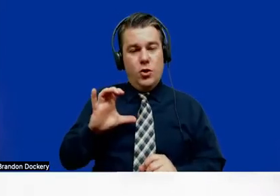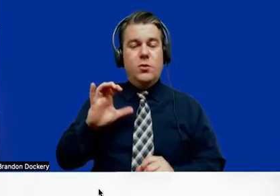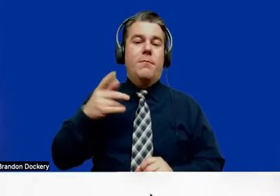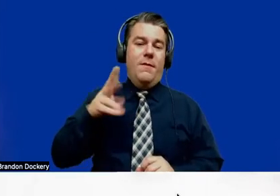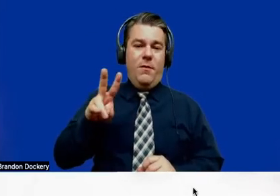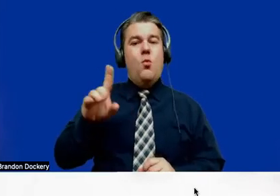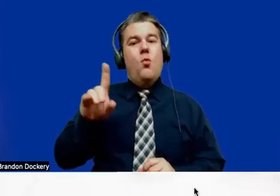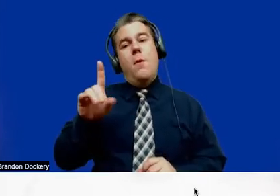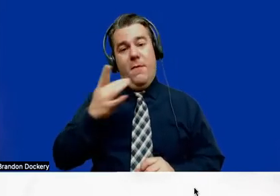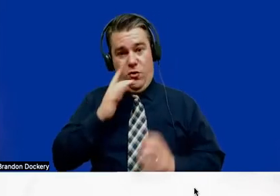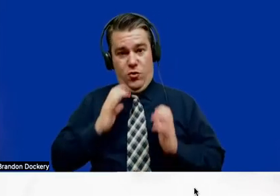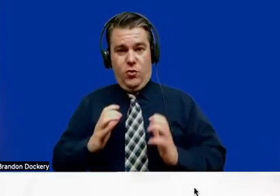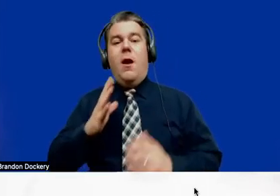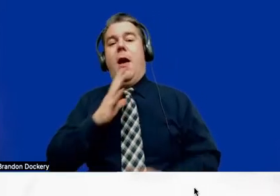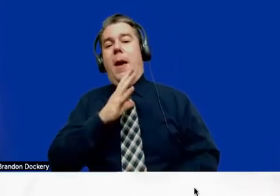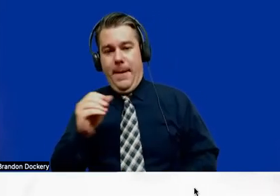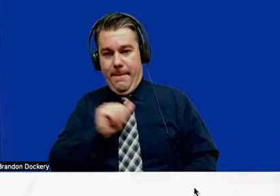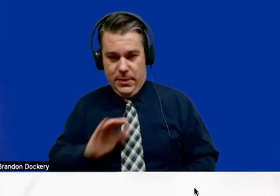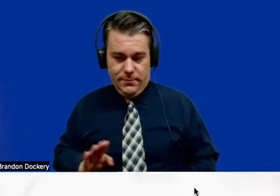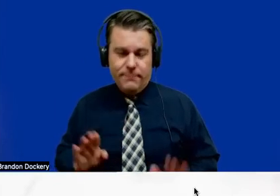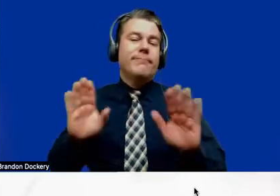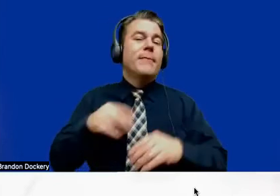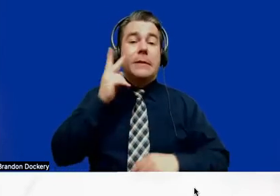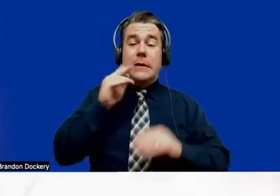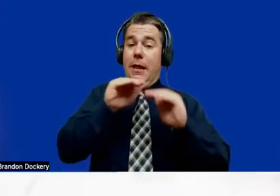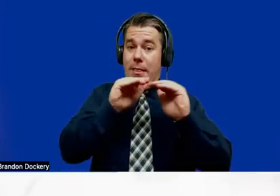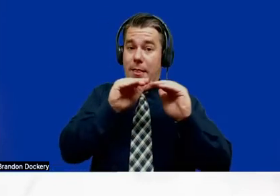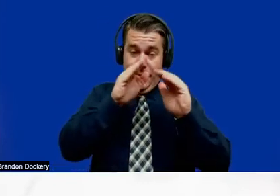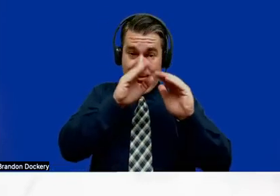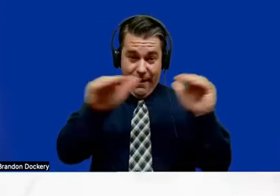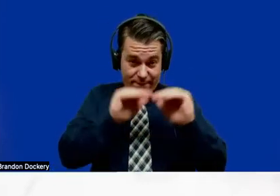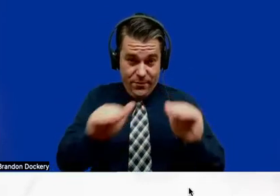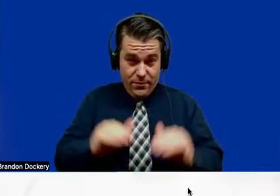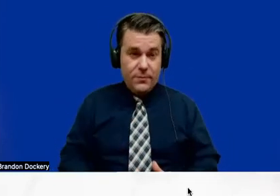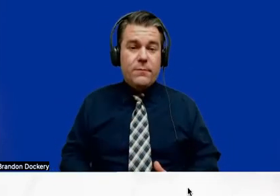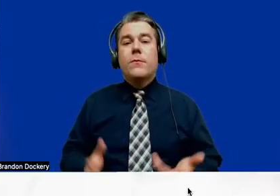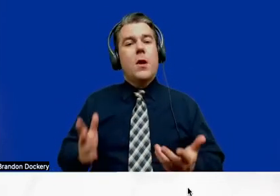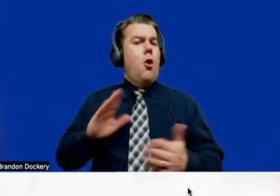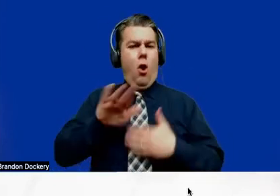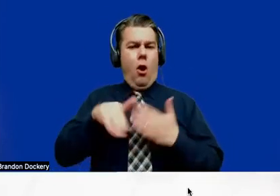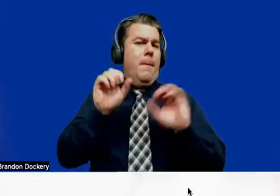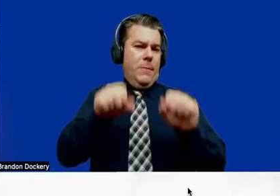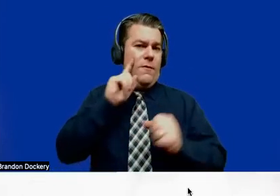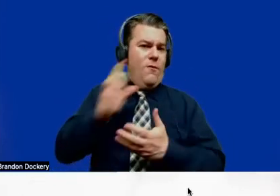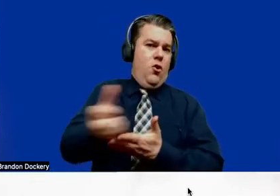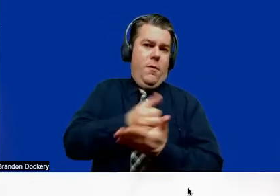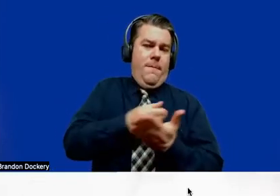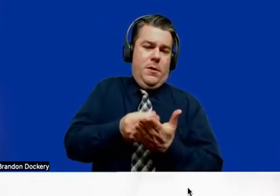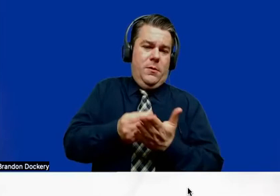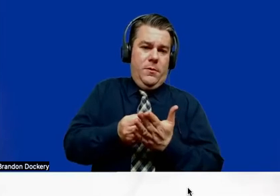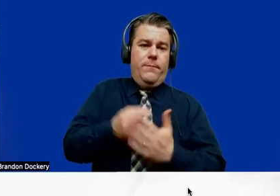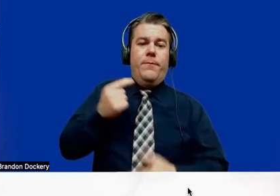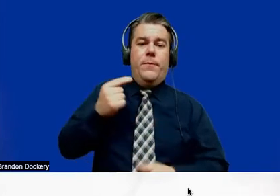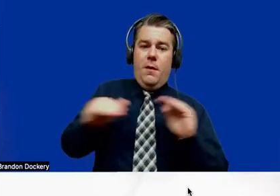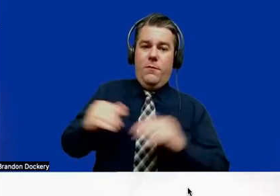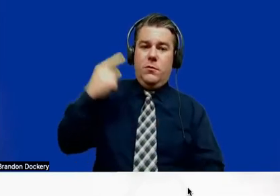ambassador. So if we look at the levels, we're going to fill this in with all the levels that we have the potential to be paid on. So we have levels 1,